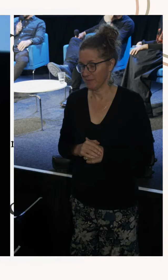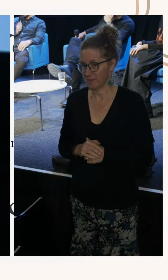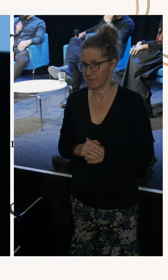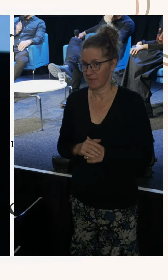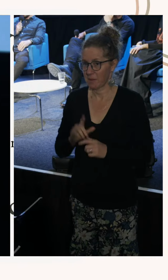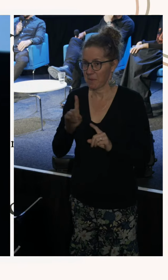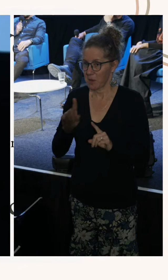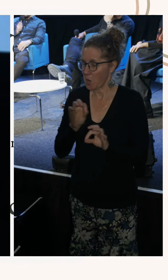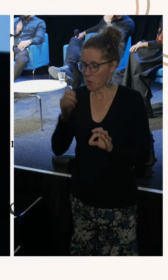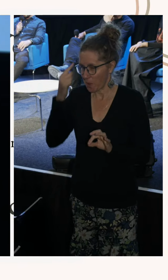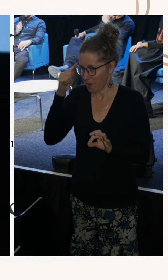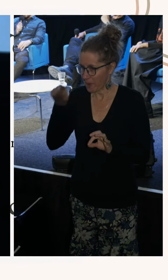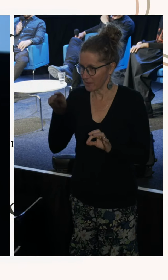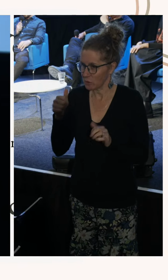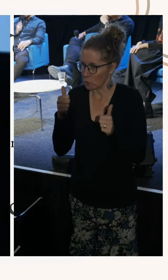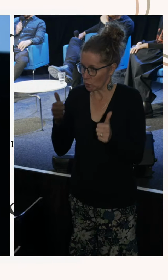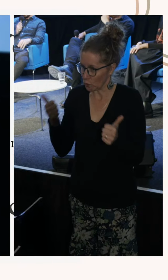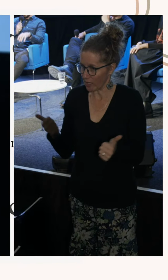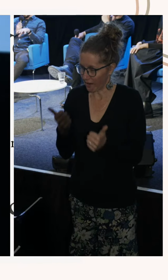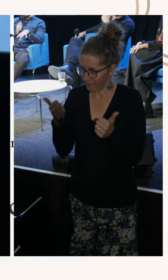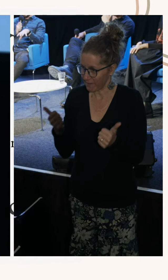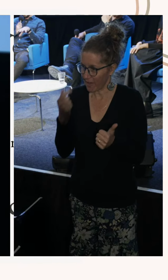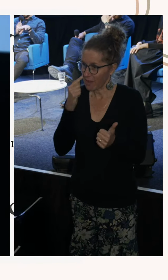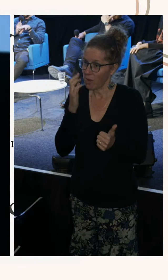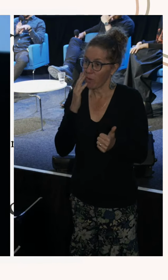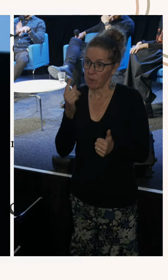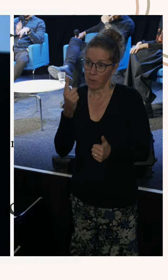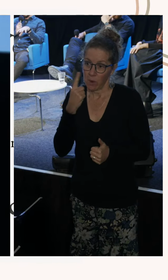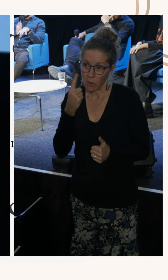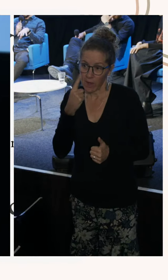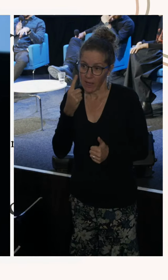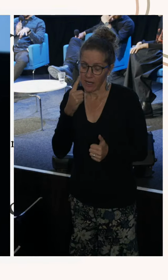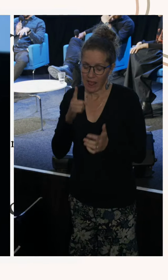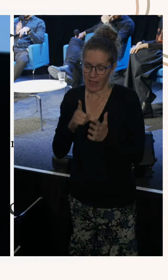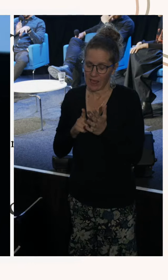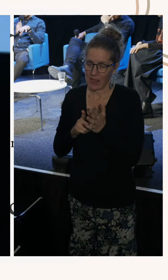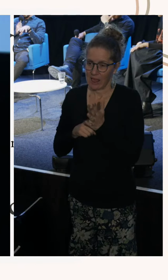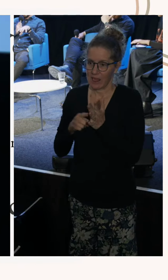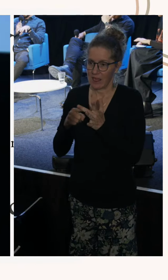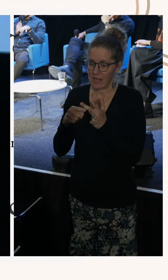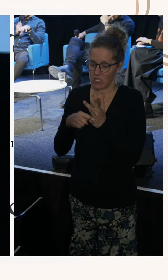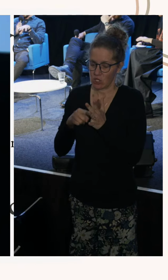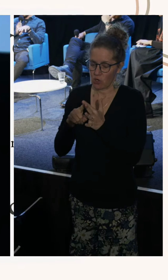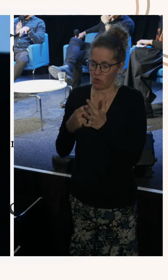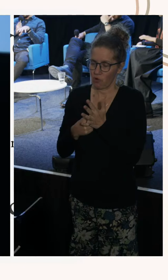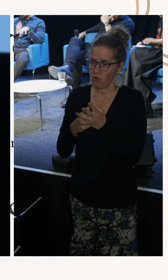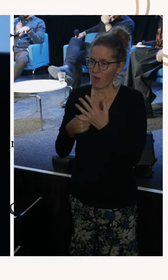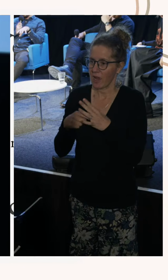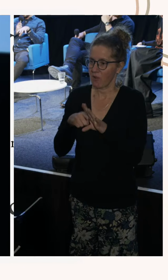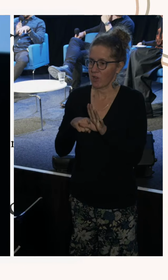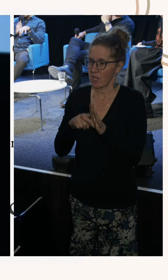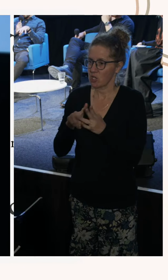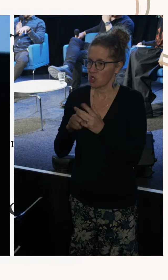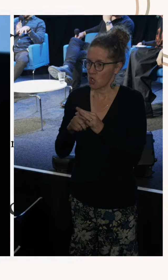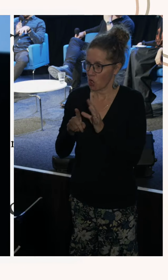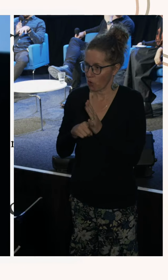But I don't think that's good enough. I think when we look at the literary journal as a